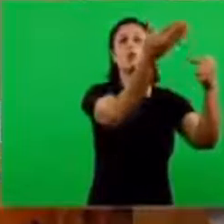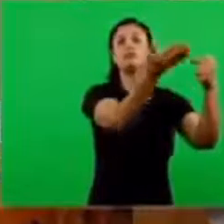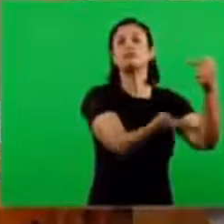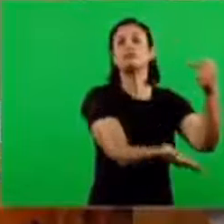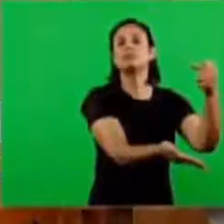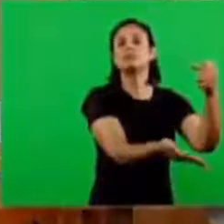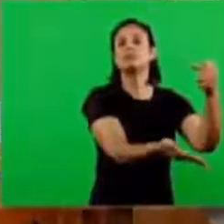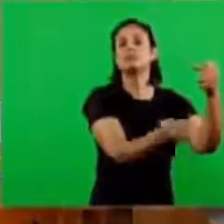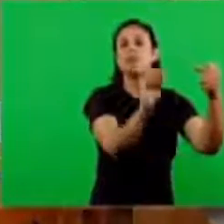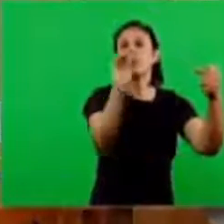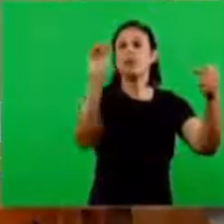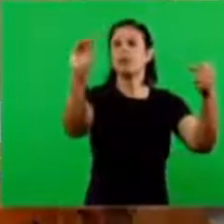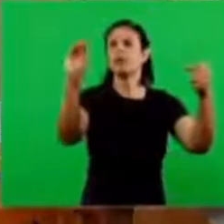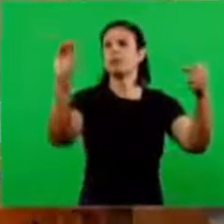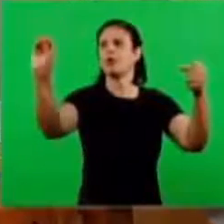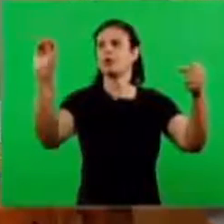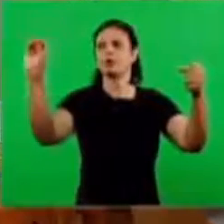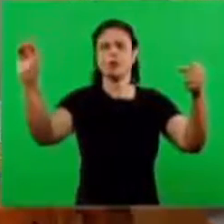the most important,